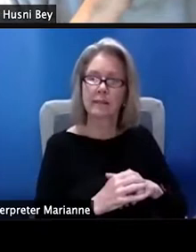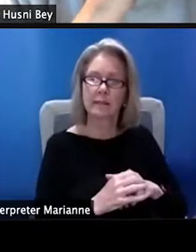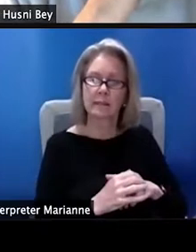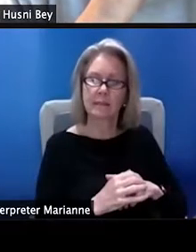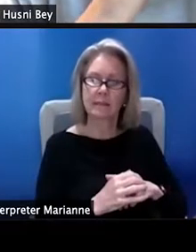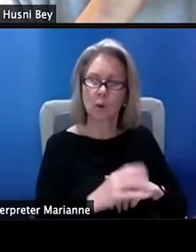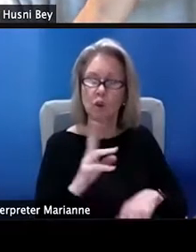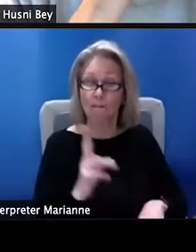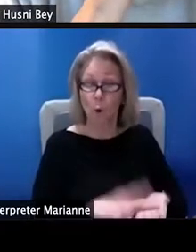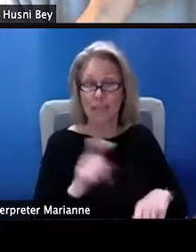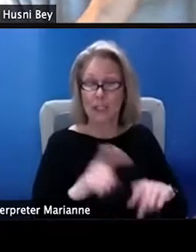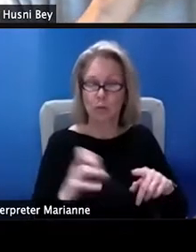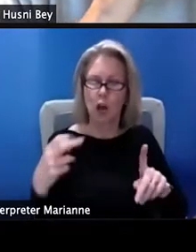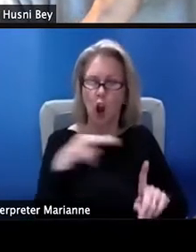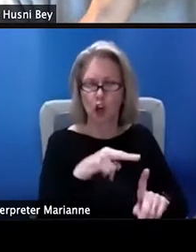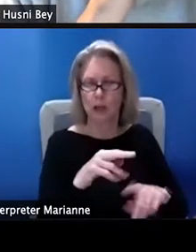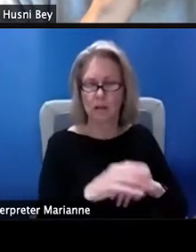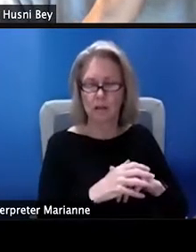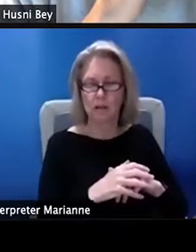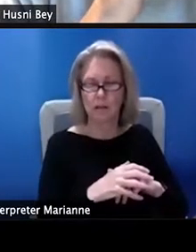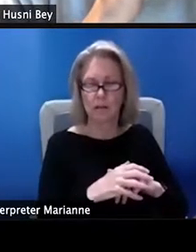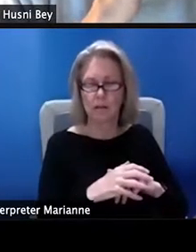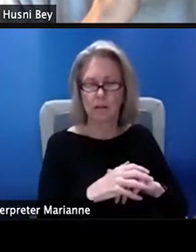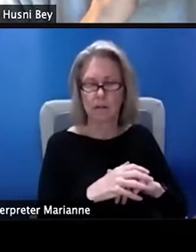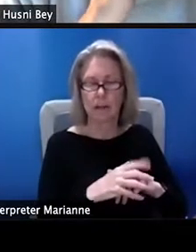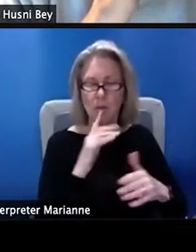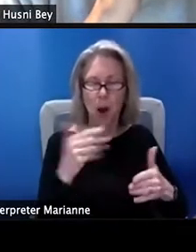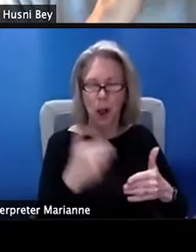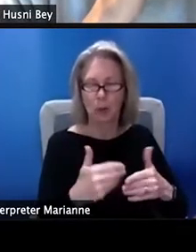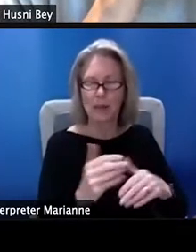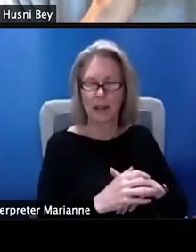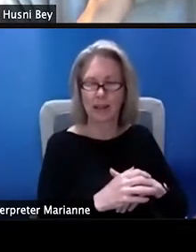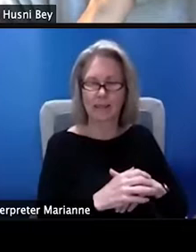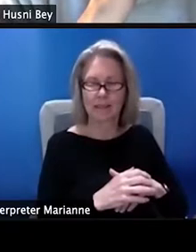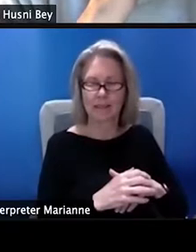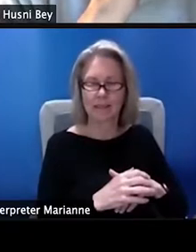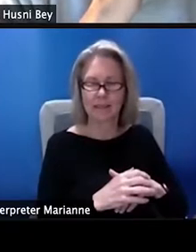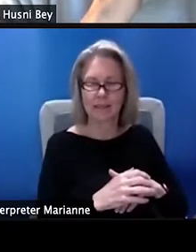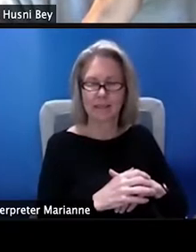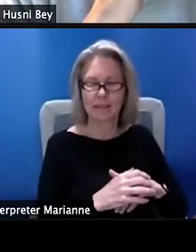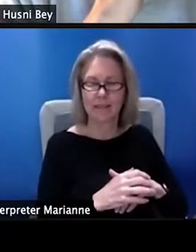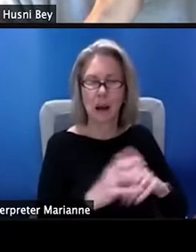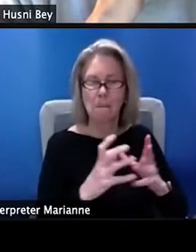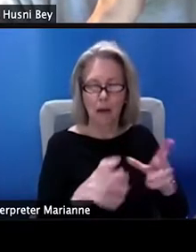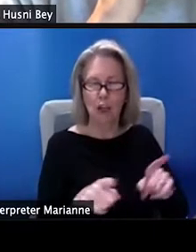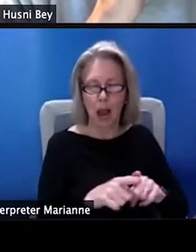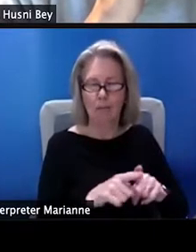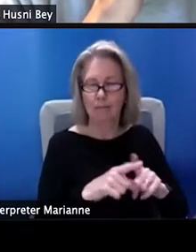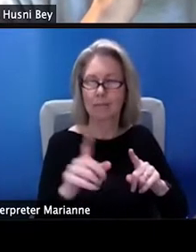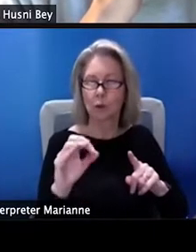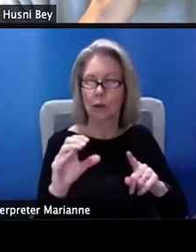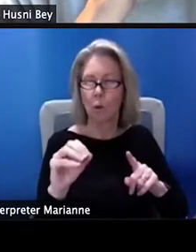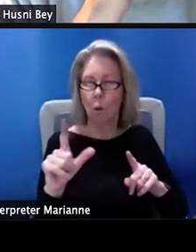which of course needs to be looked at quite closely. I indeed, much like what Rolando already brought